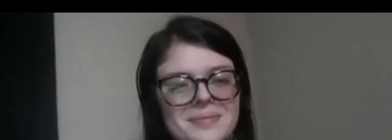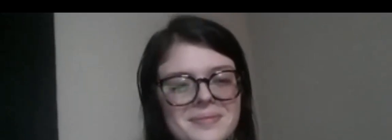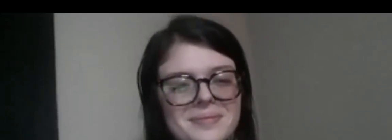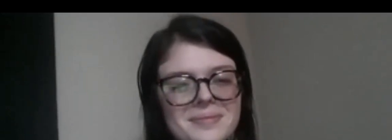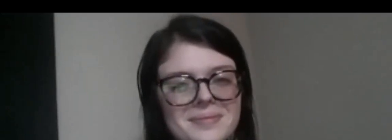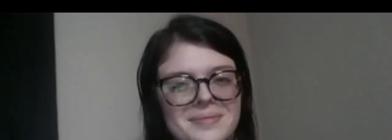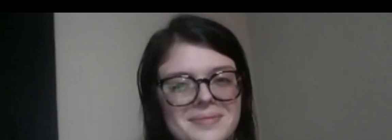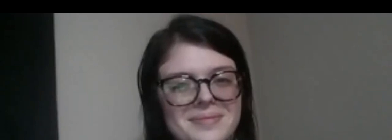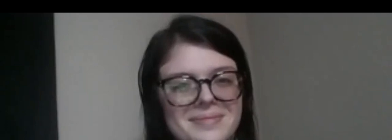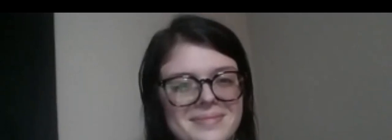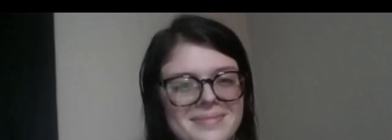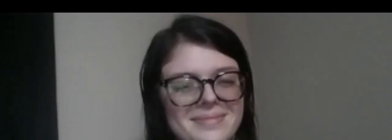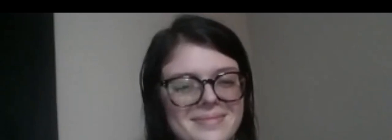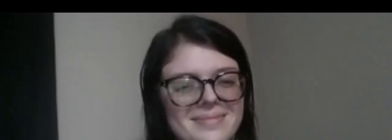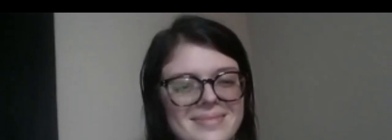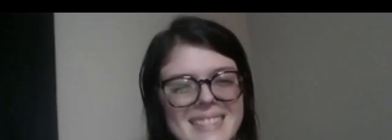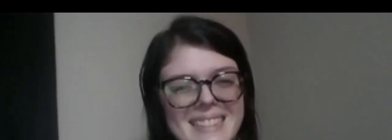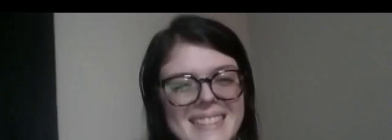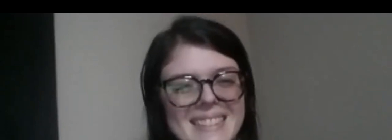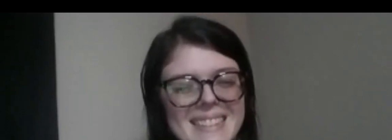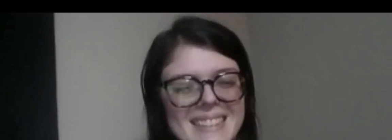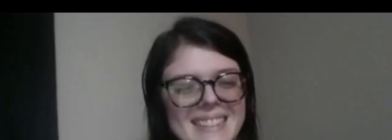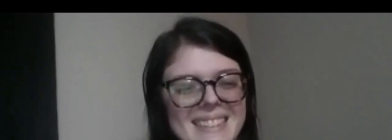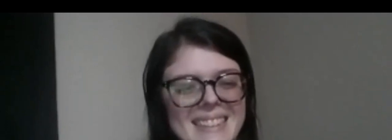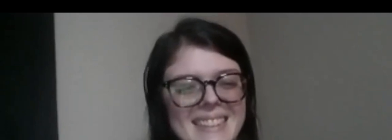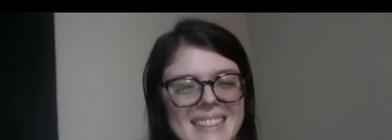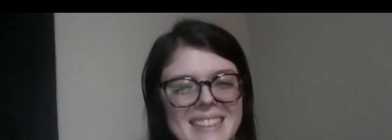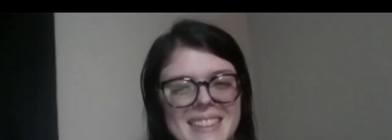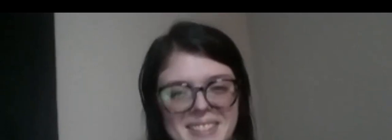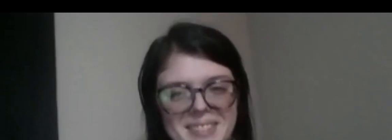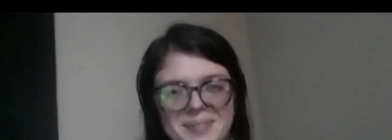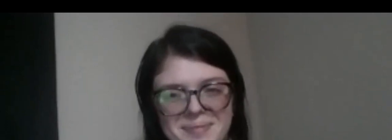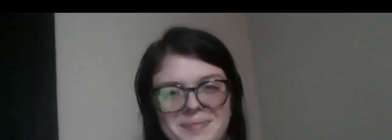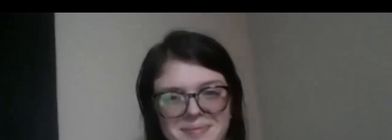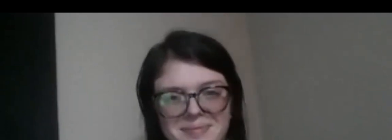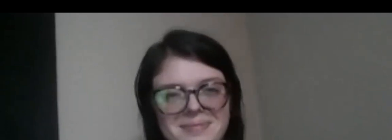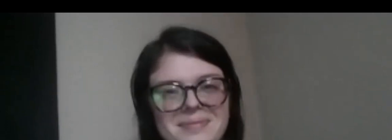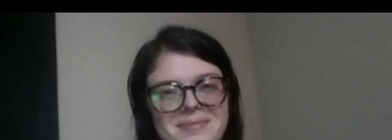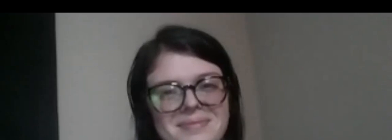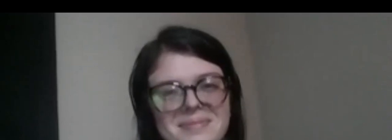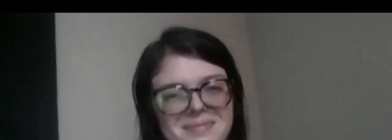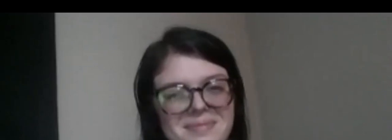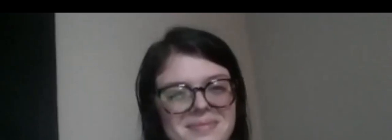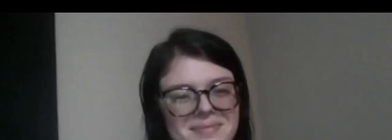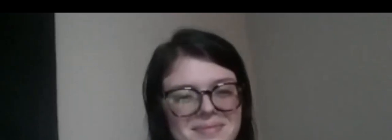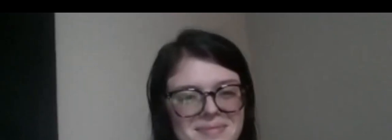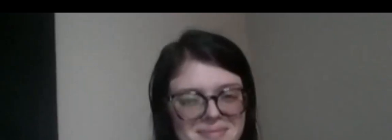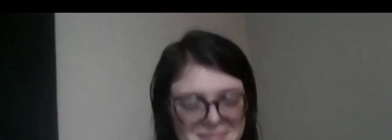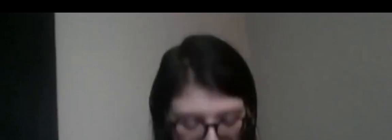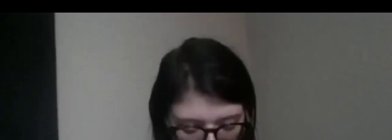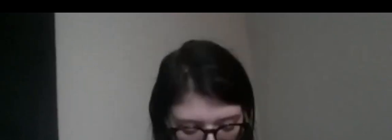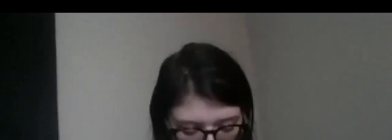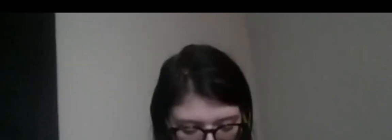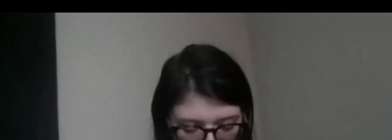fangirling over Manikin fashion the last couple of days ever since I found out that you were going to be on the panel with me. But I